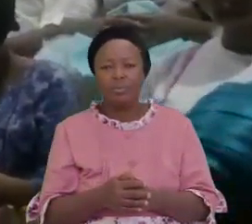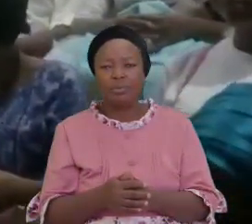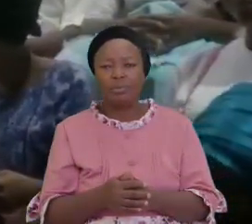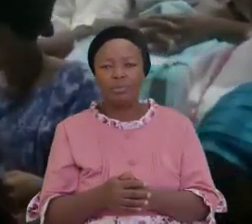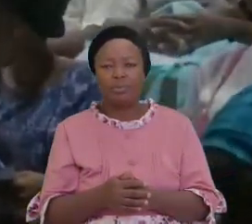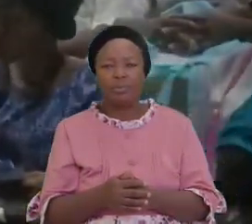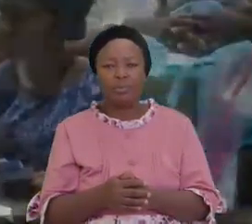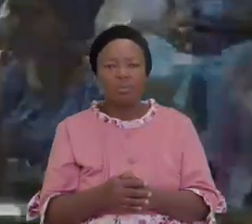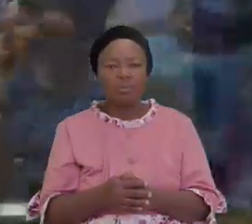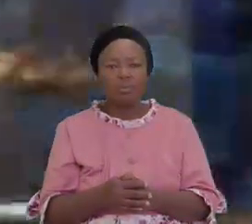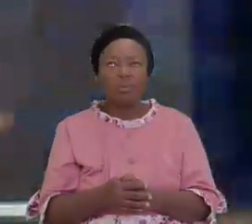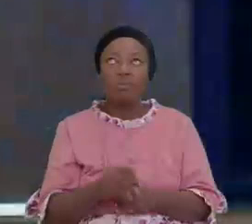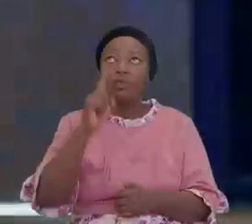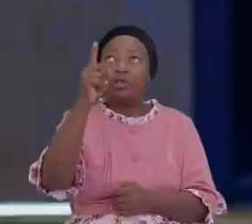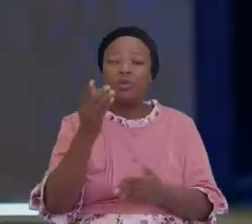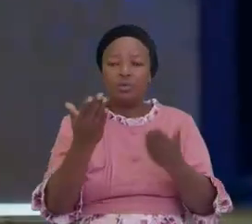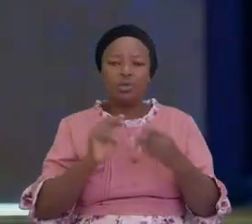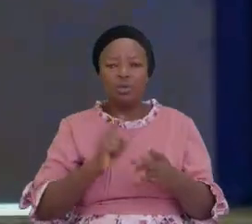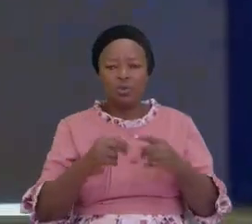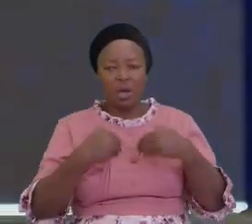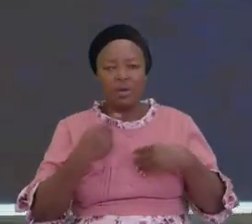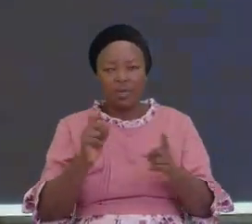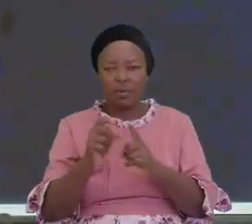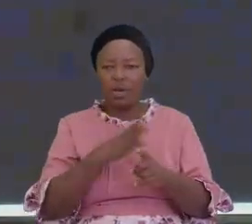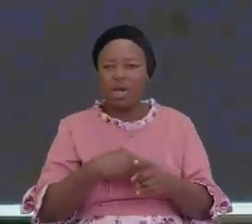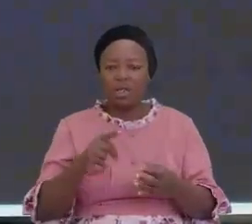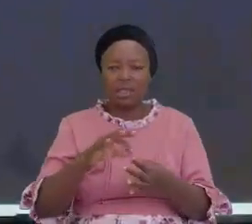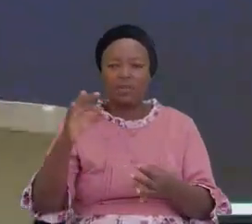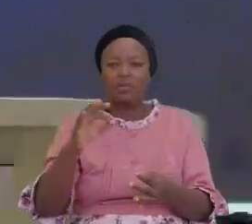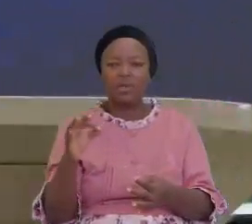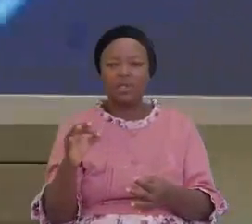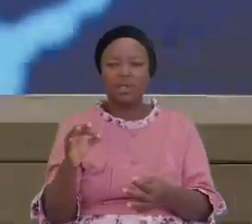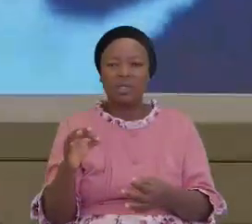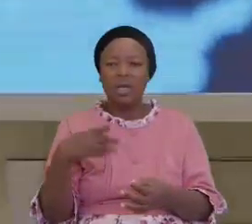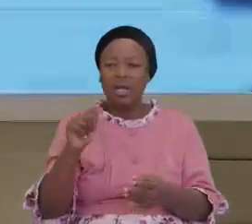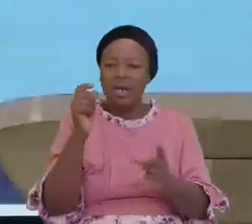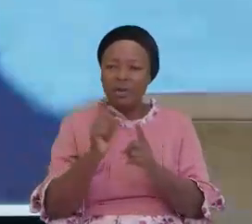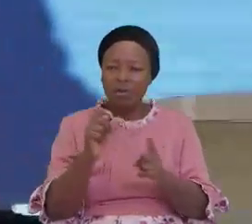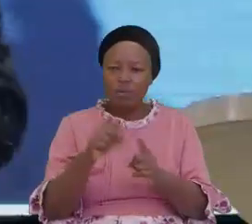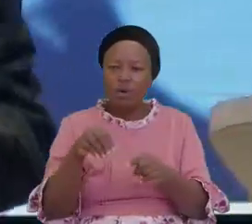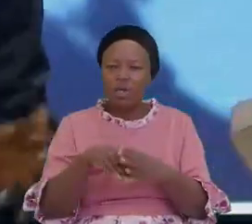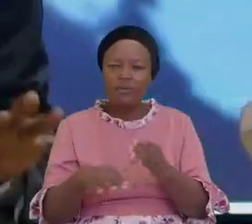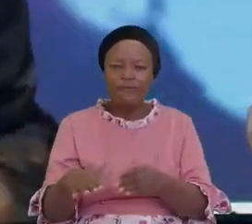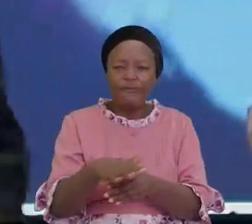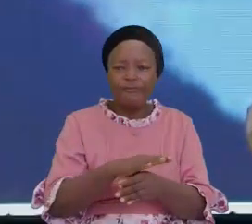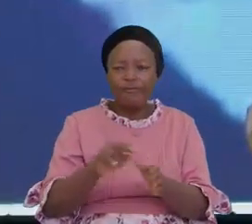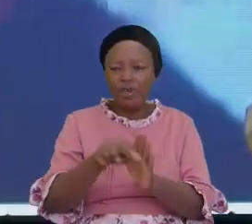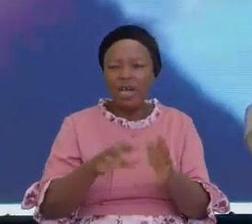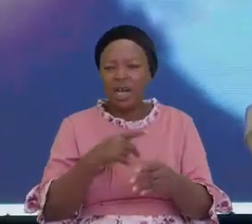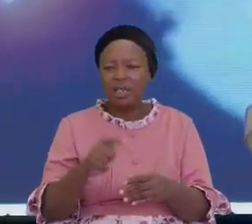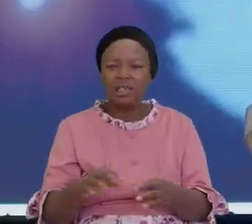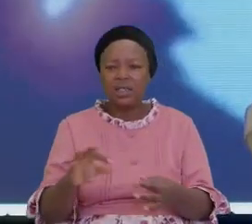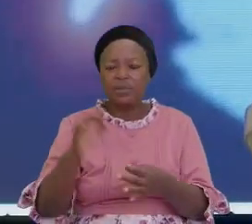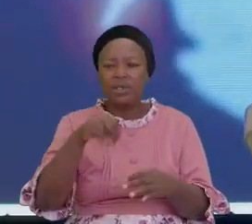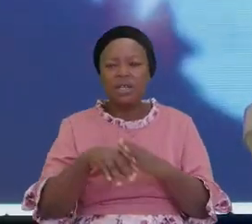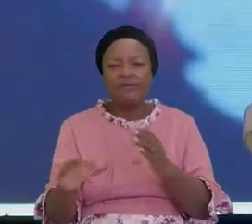He wants us to have the word and have the Spirit. The word in fullness and the Spirit in